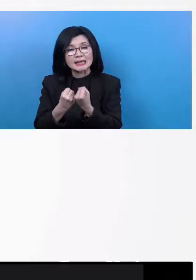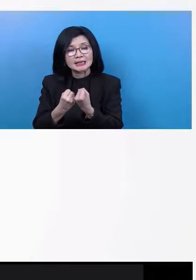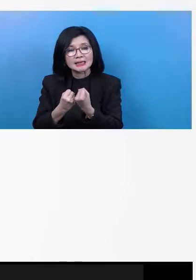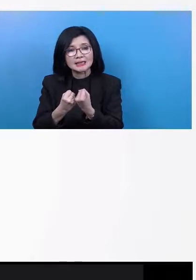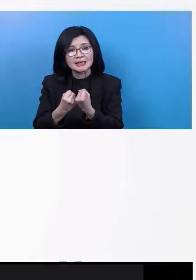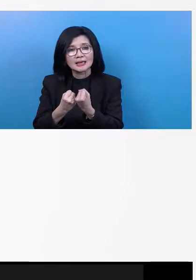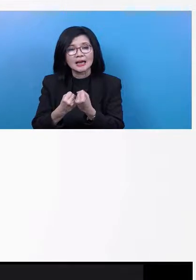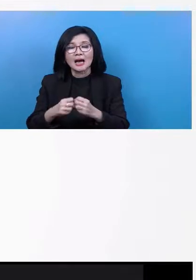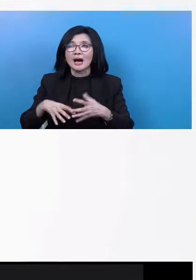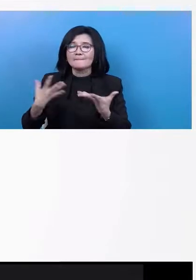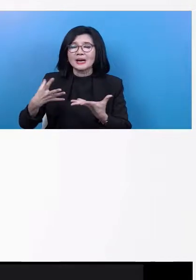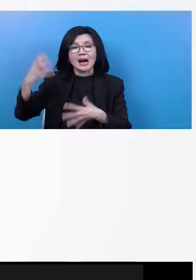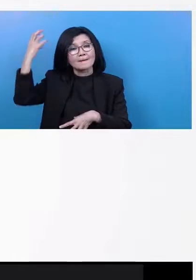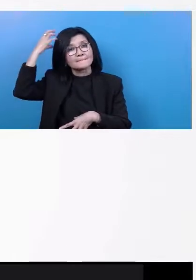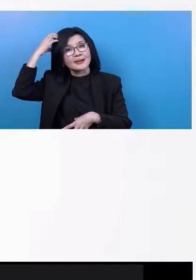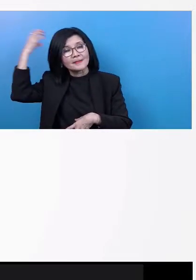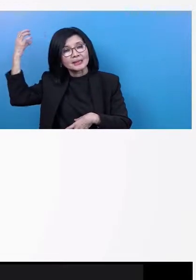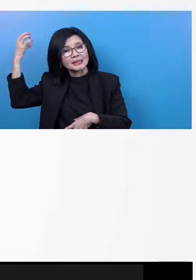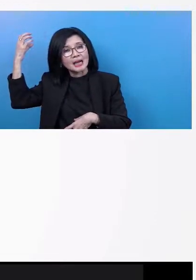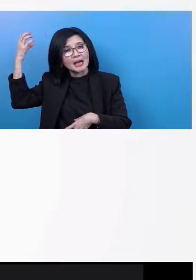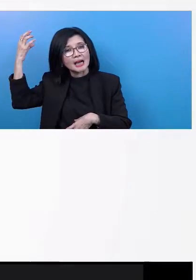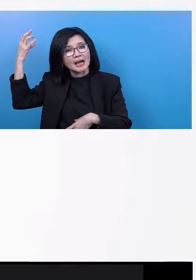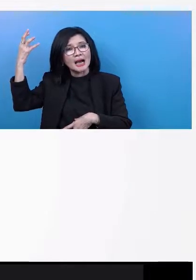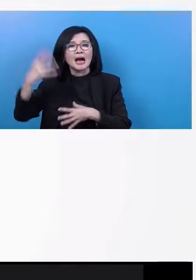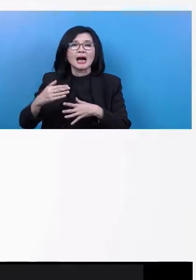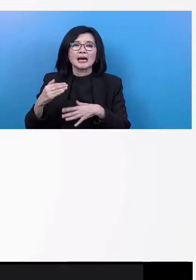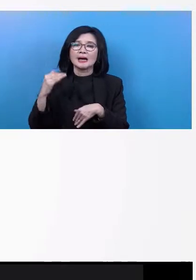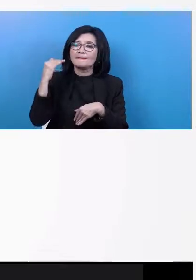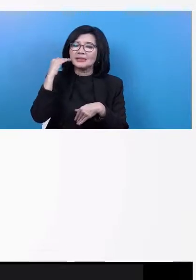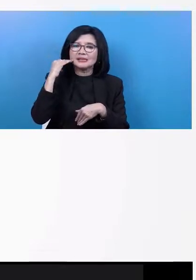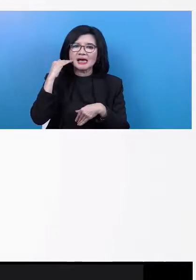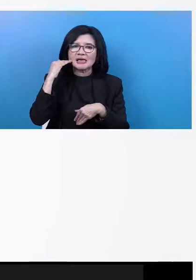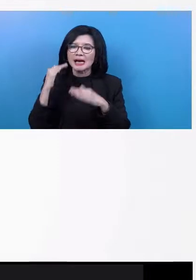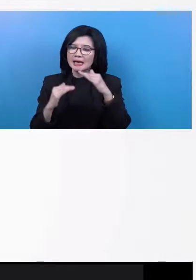this trade balance and try to cover this.